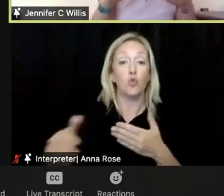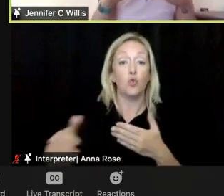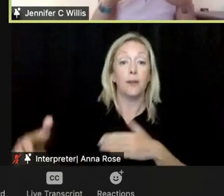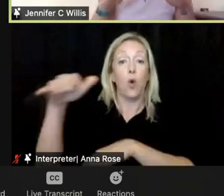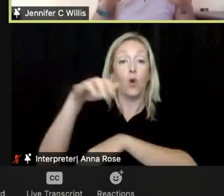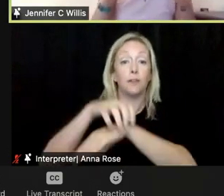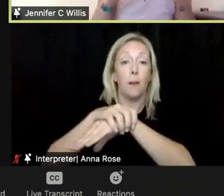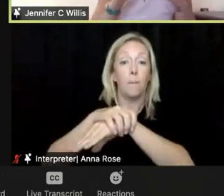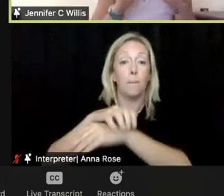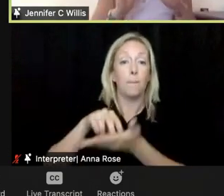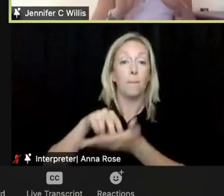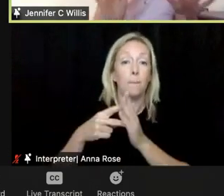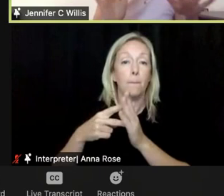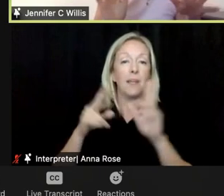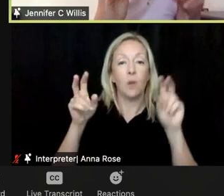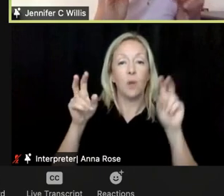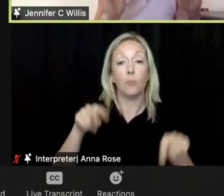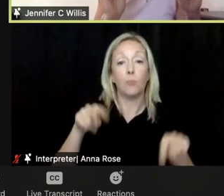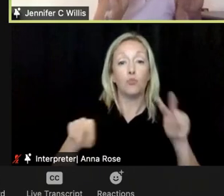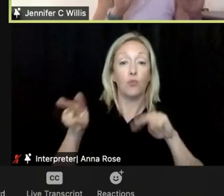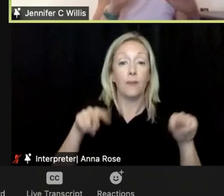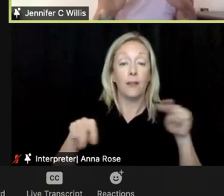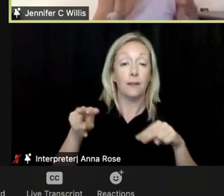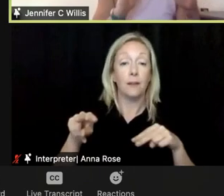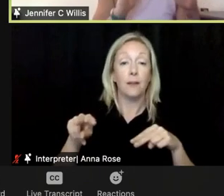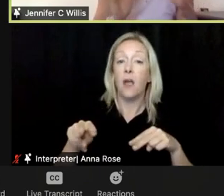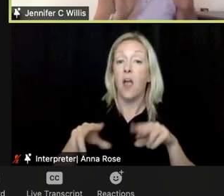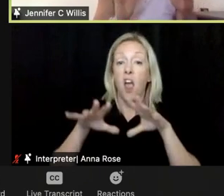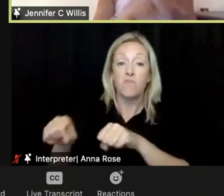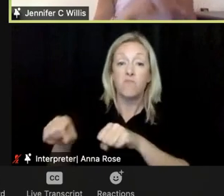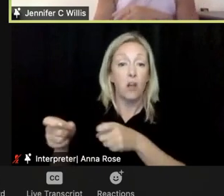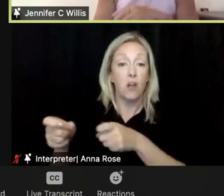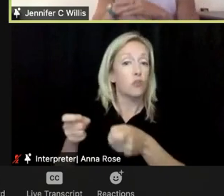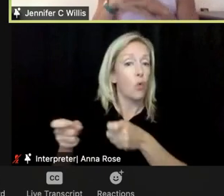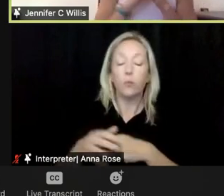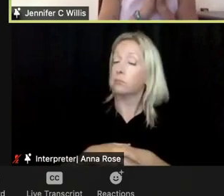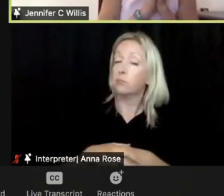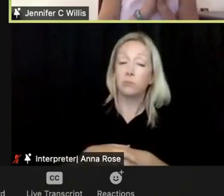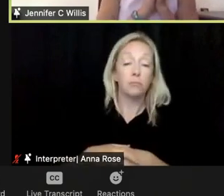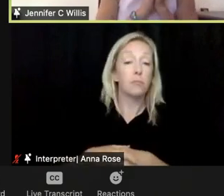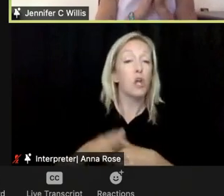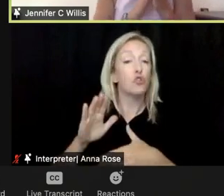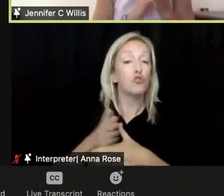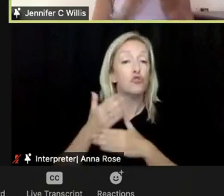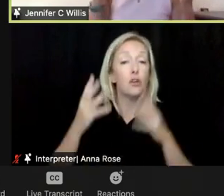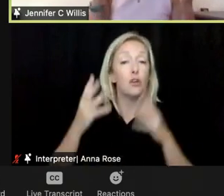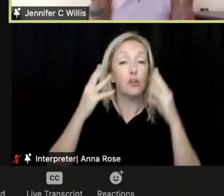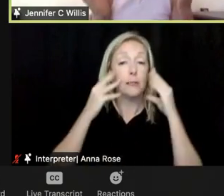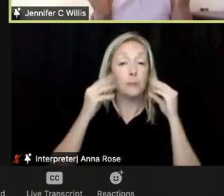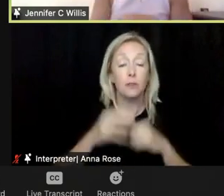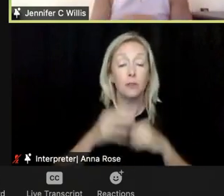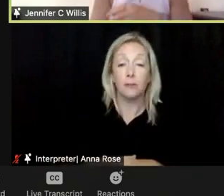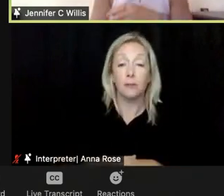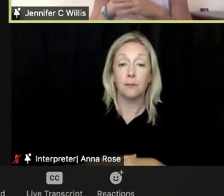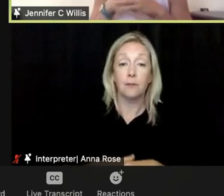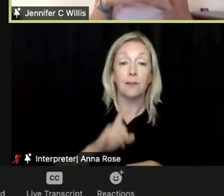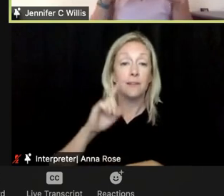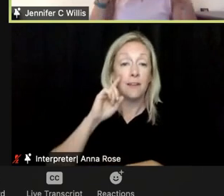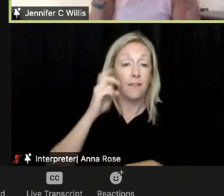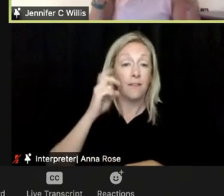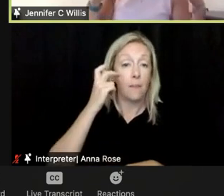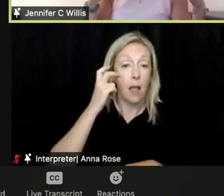hands on top of the adults. It's non-controlling. It allows for that shared experience. For our students who are deaf-blind, like we said, they